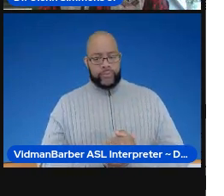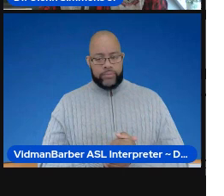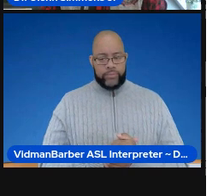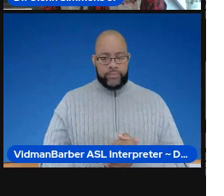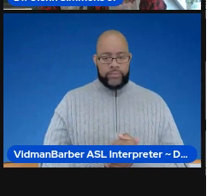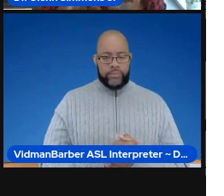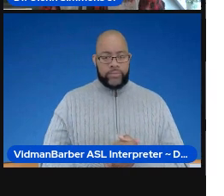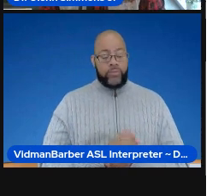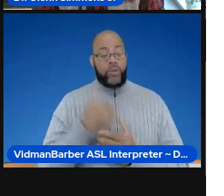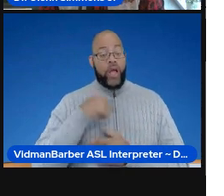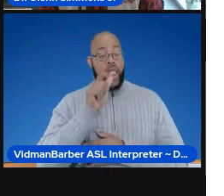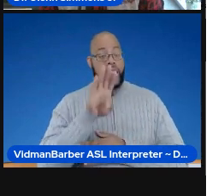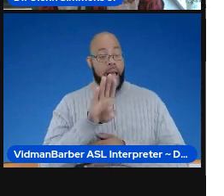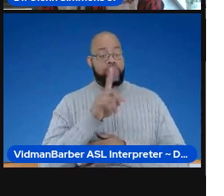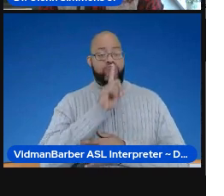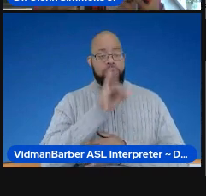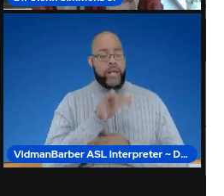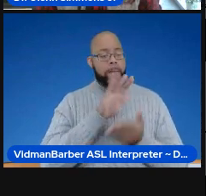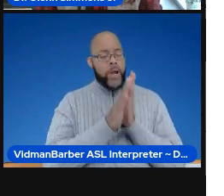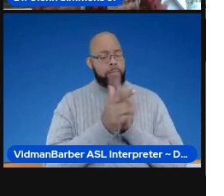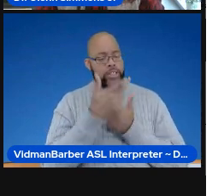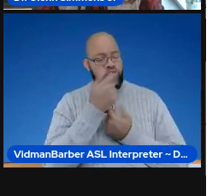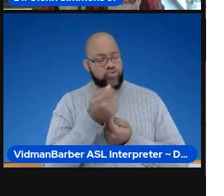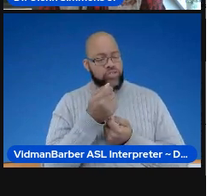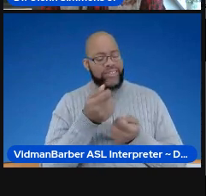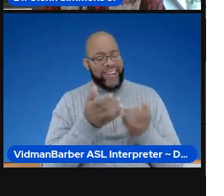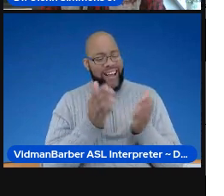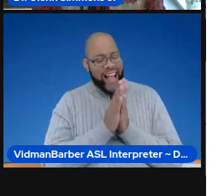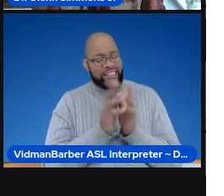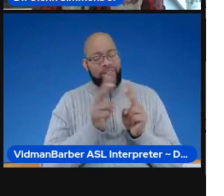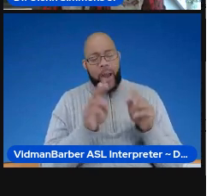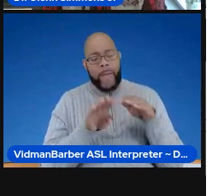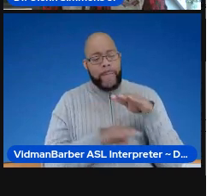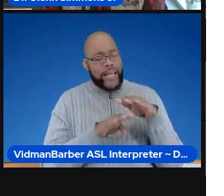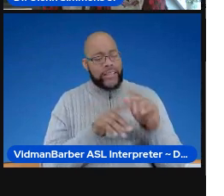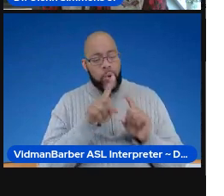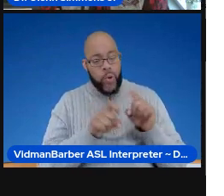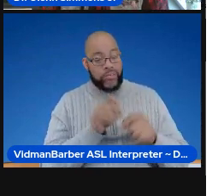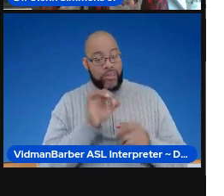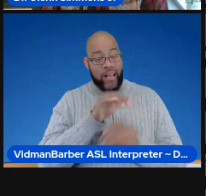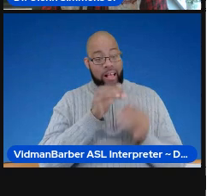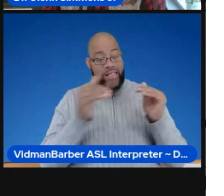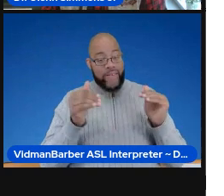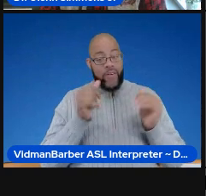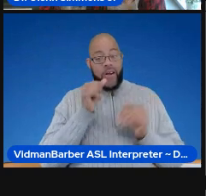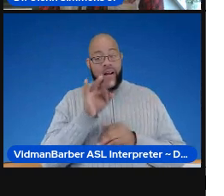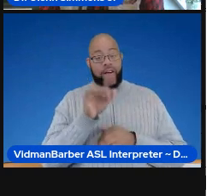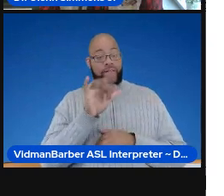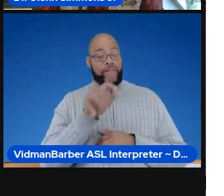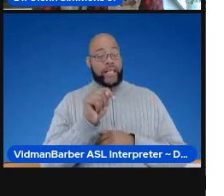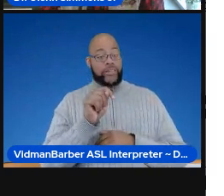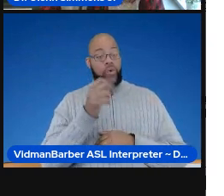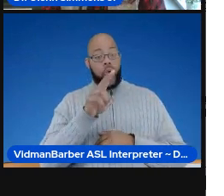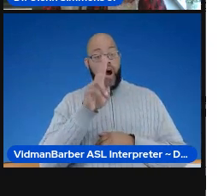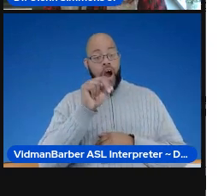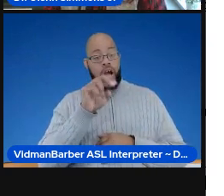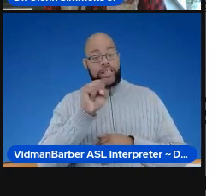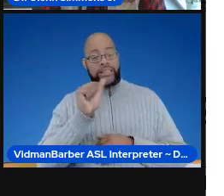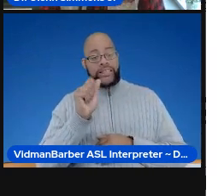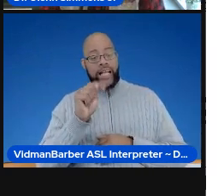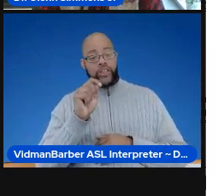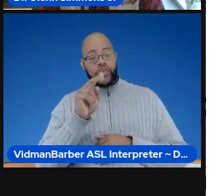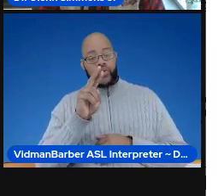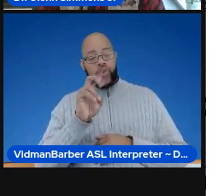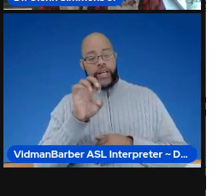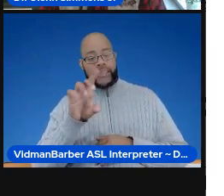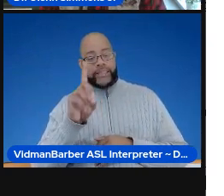And so our lab really became interested in just asking a very basic question. Does the level of fat or unsaturated fat in patients